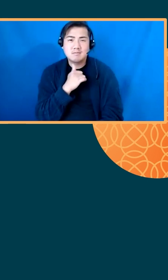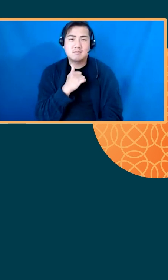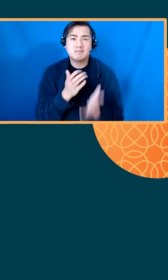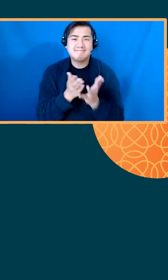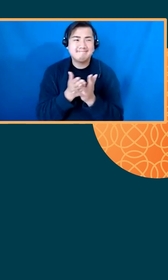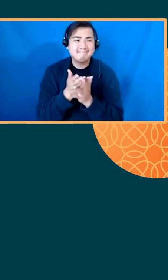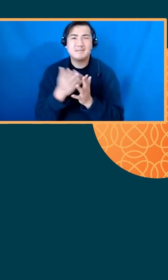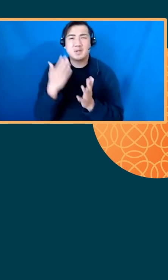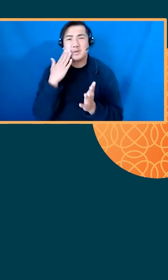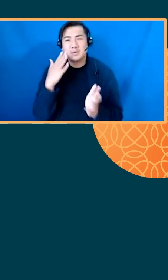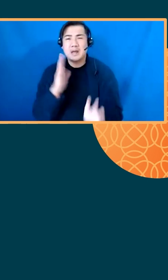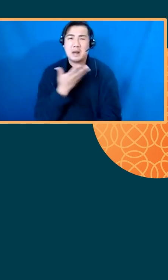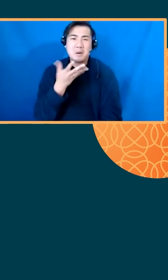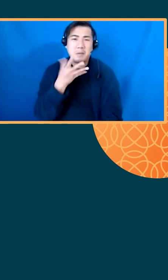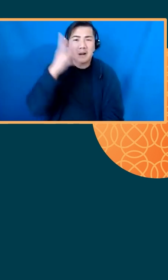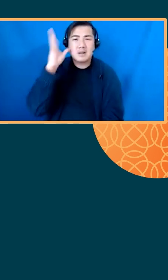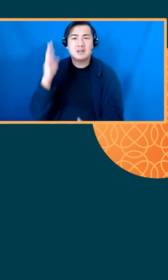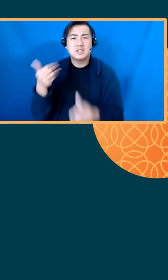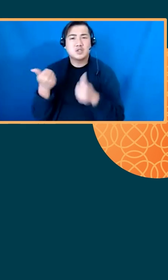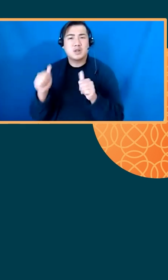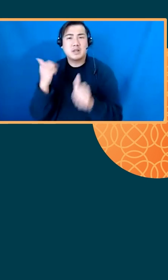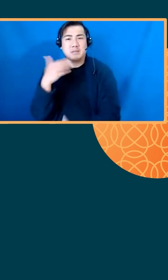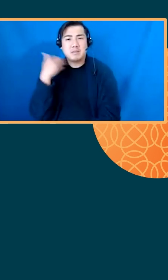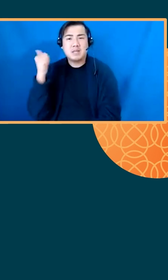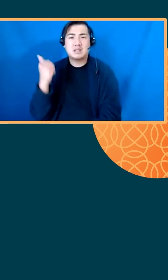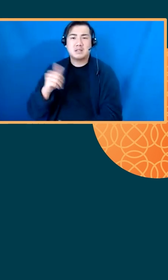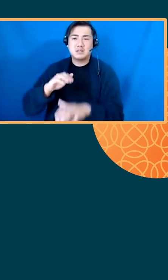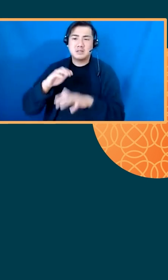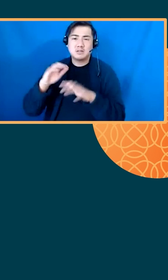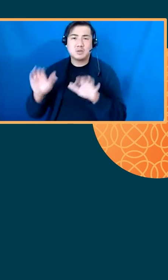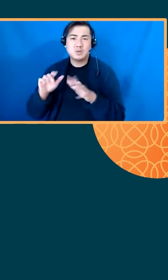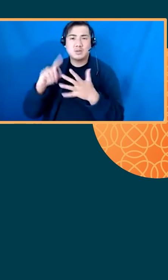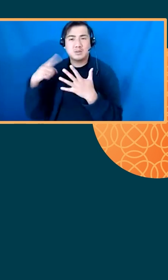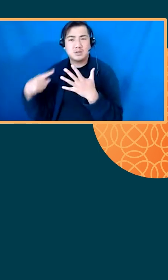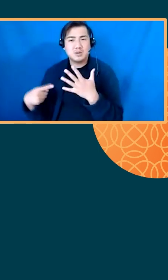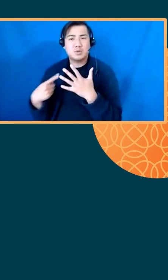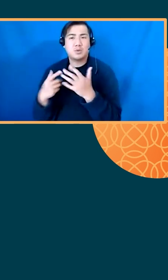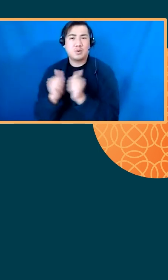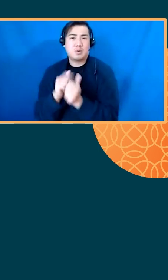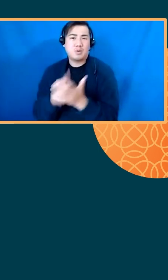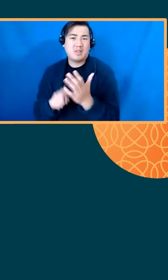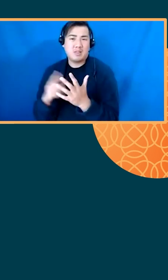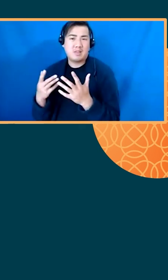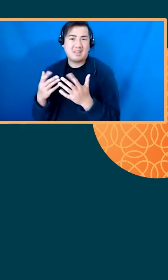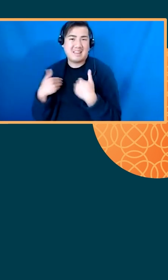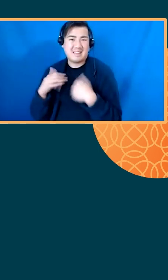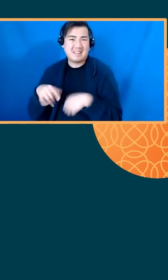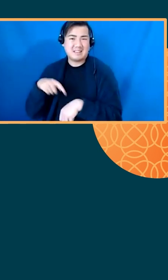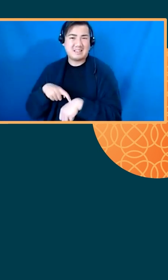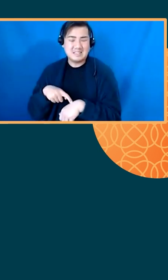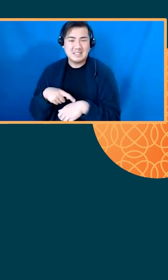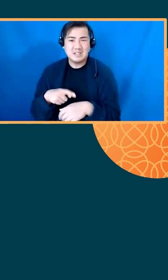best that they knew how with the tools that they had at the time. And now,